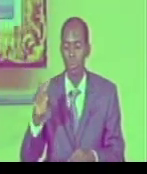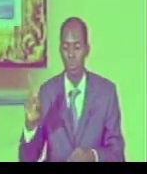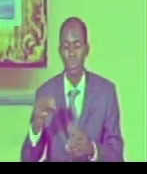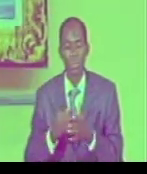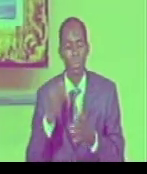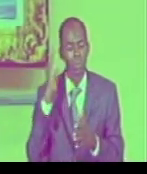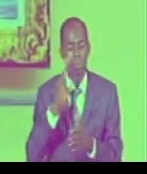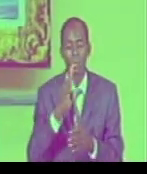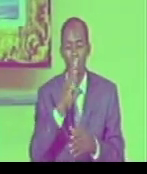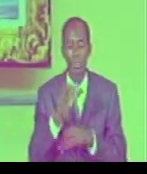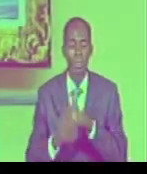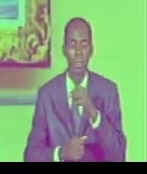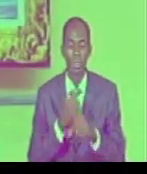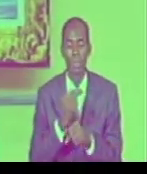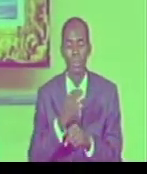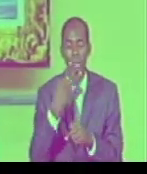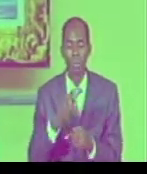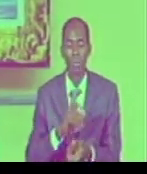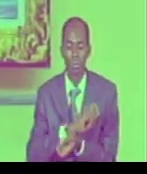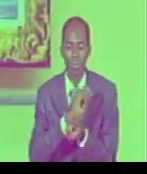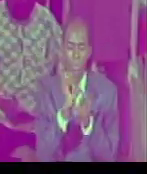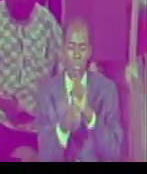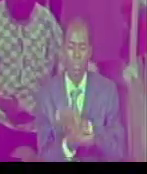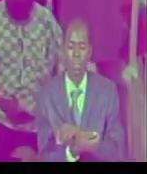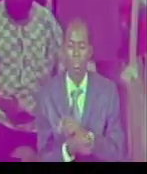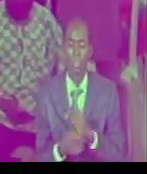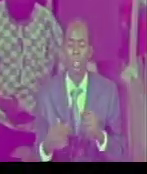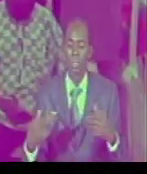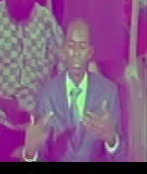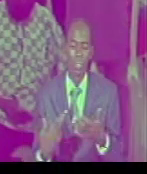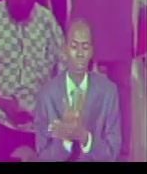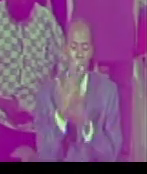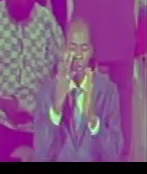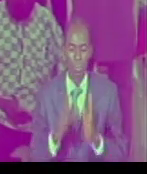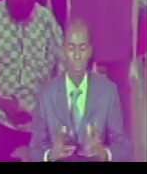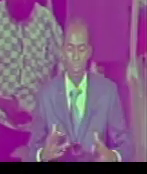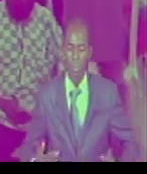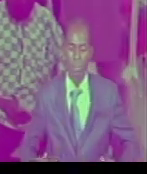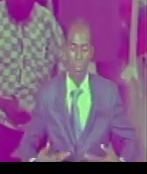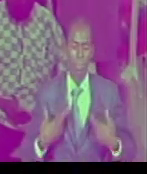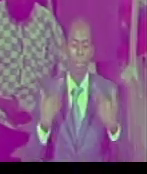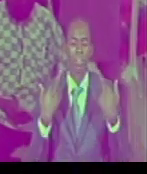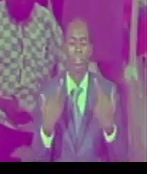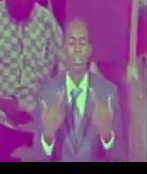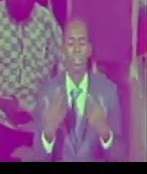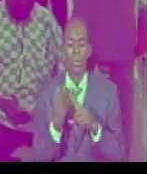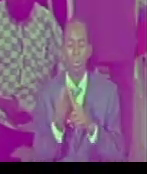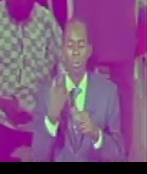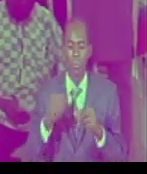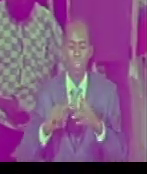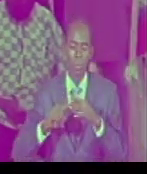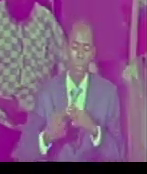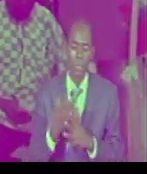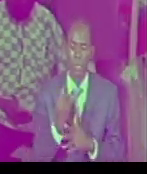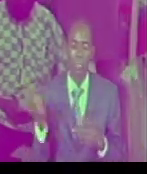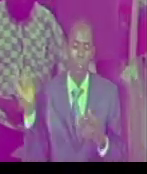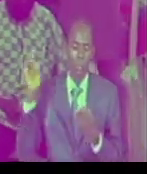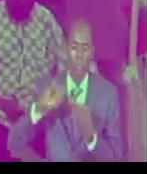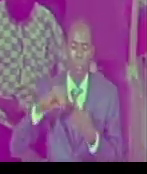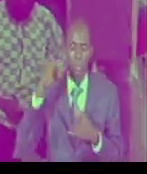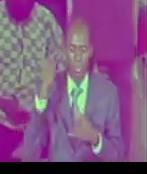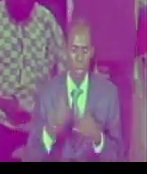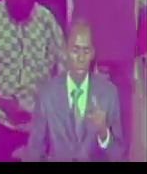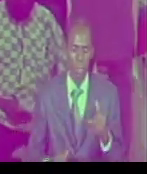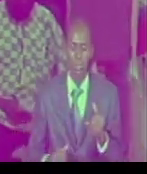of transformation, renewal, revival. From the beginning to the end of it, God will